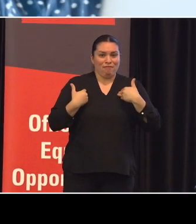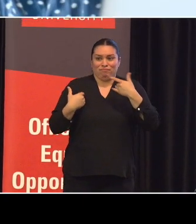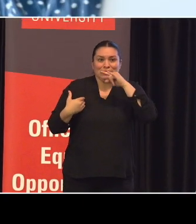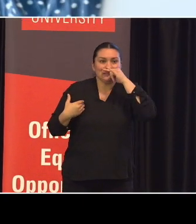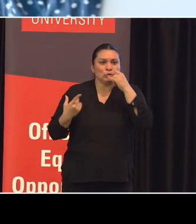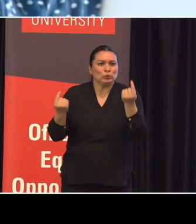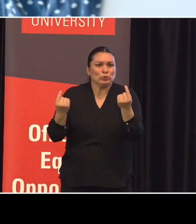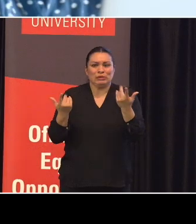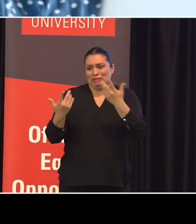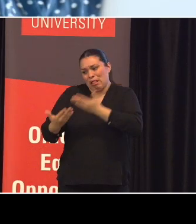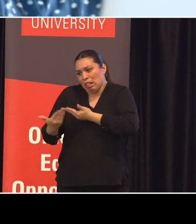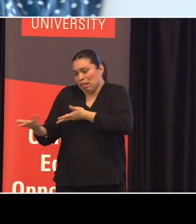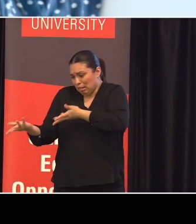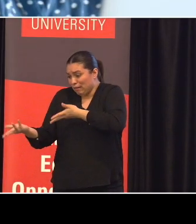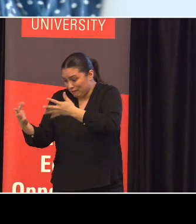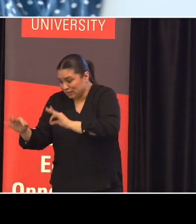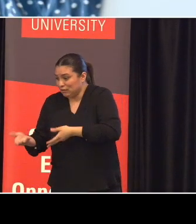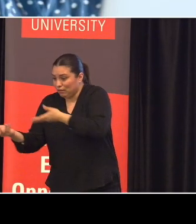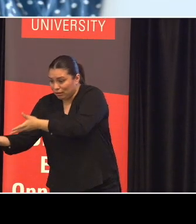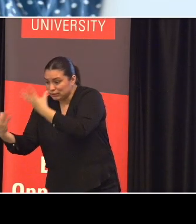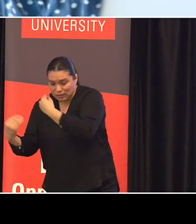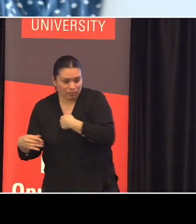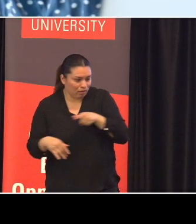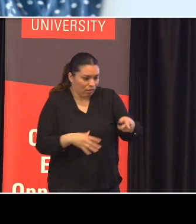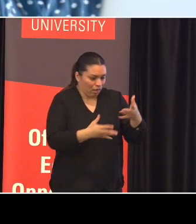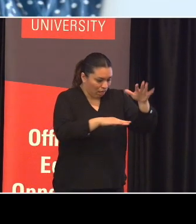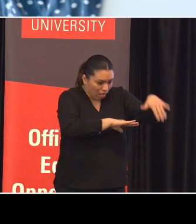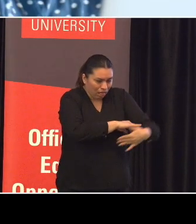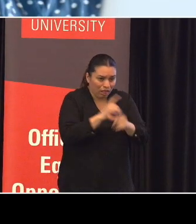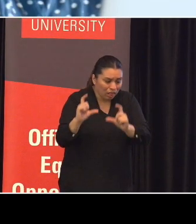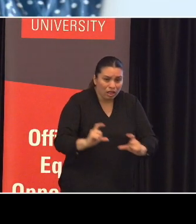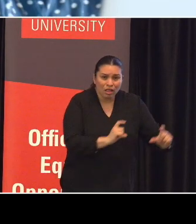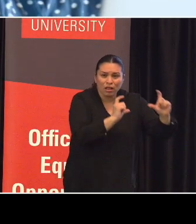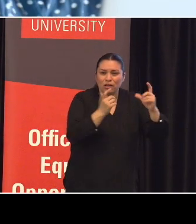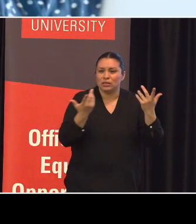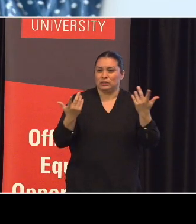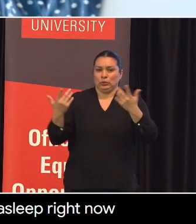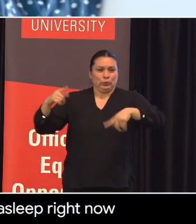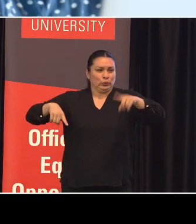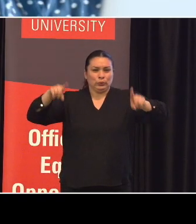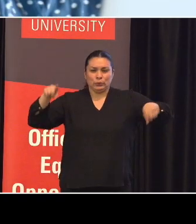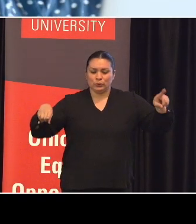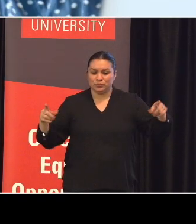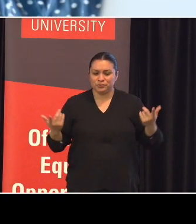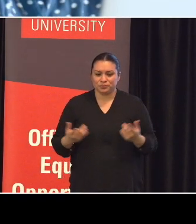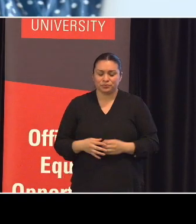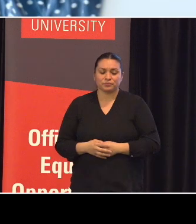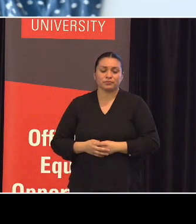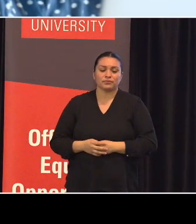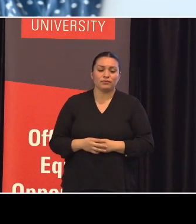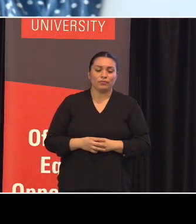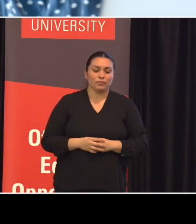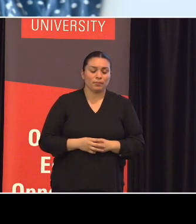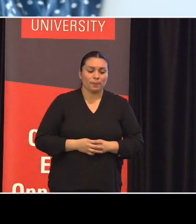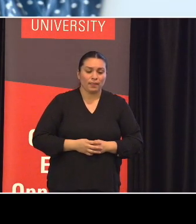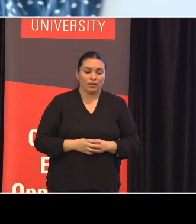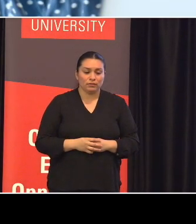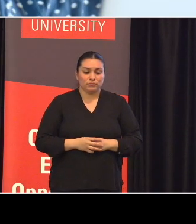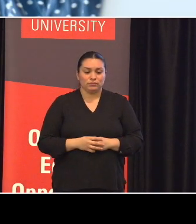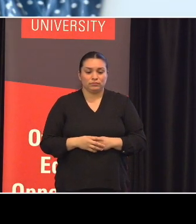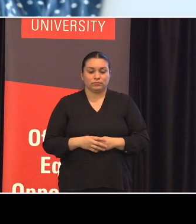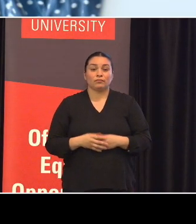courses, and they don't have headphones, so the only way they can watch it is with the captions on, because if they turn the speakers on, the baby's gonna wake